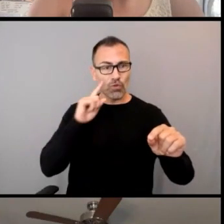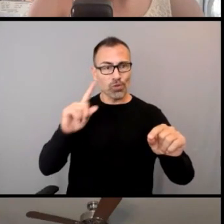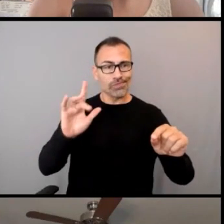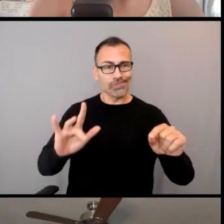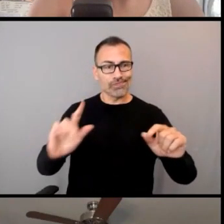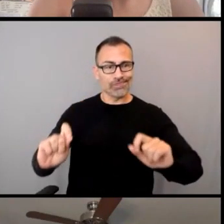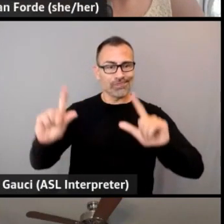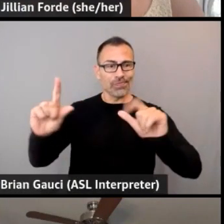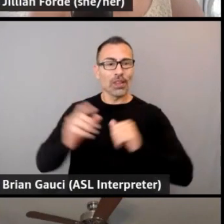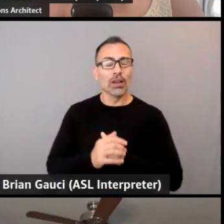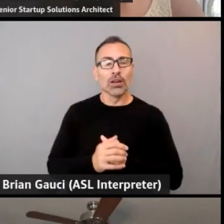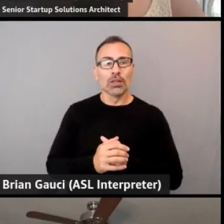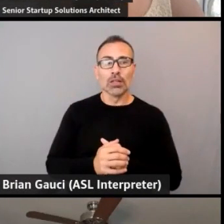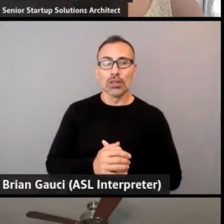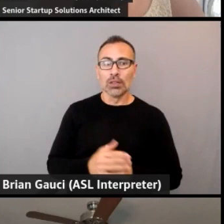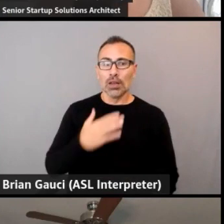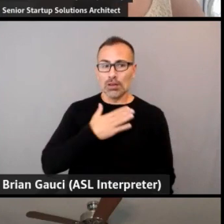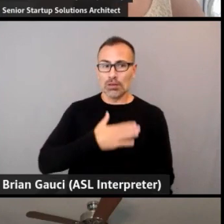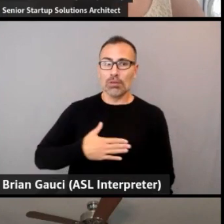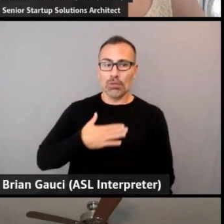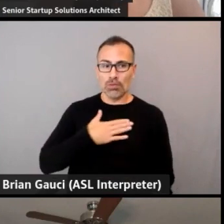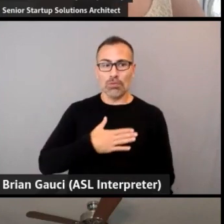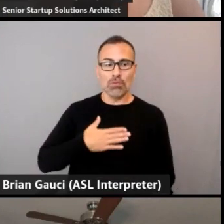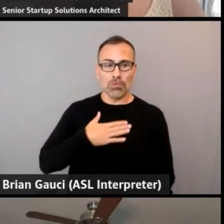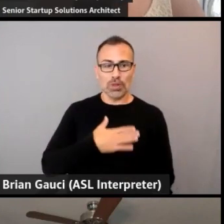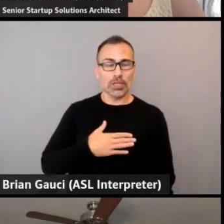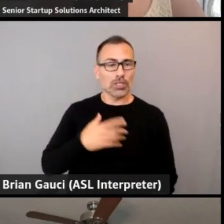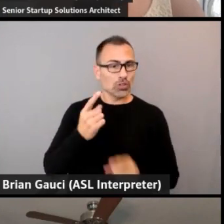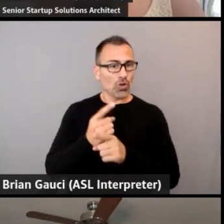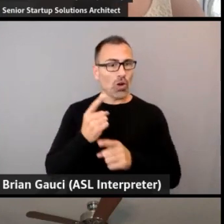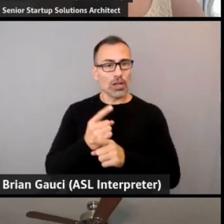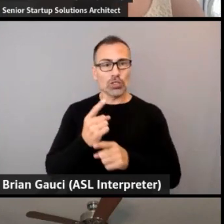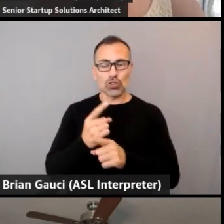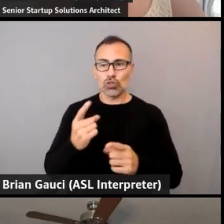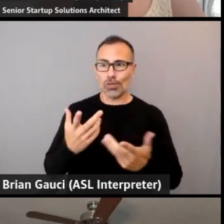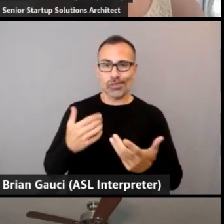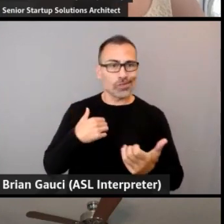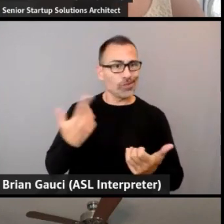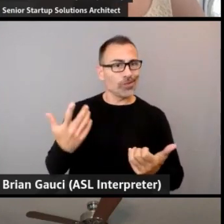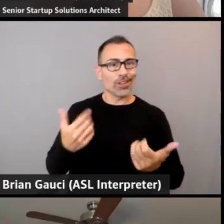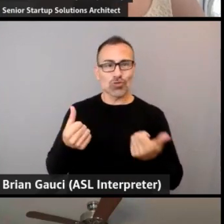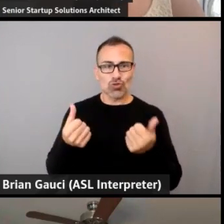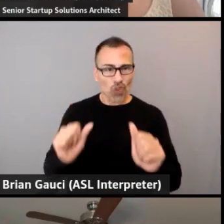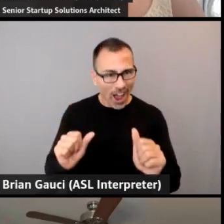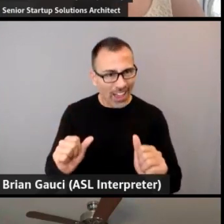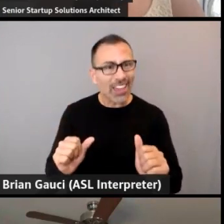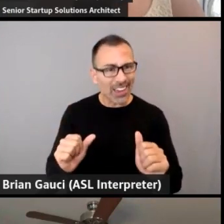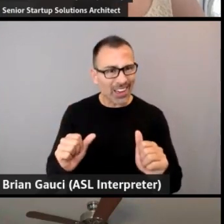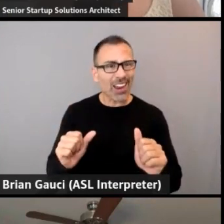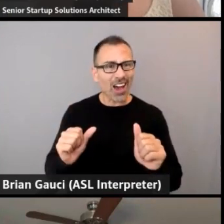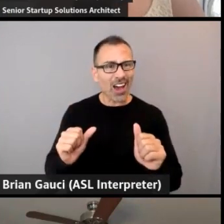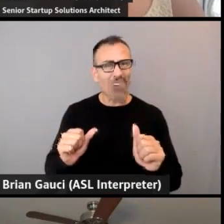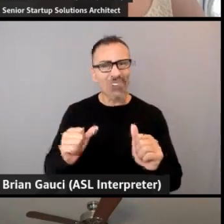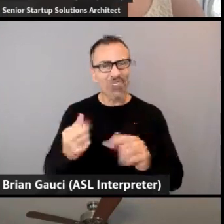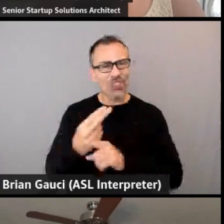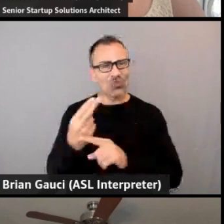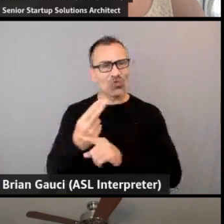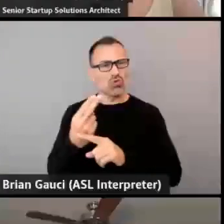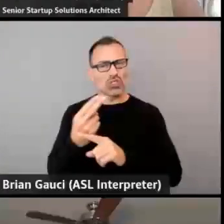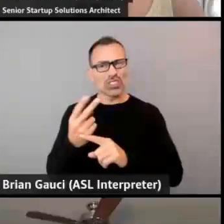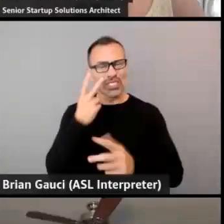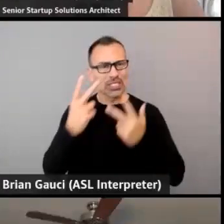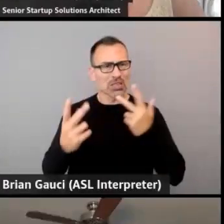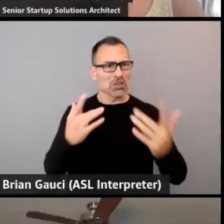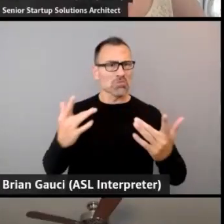And and please spin up a RDS for Postgres instance and try it out. I mean, I think what's really fascinating right now